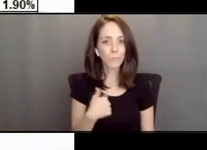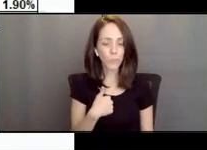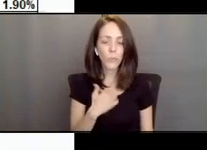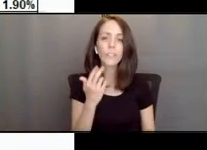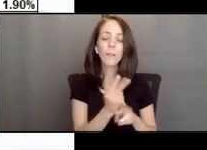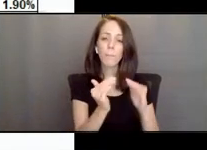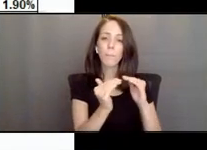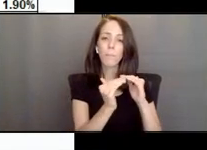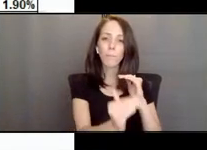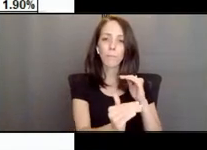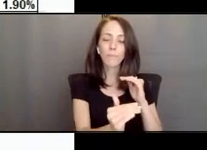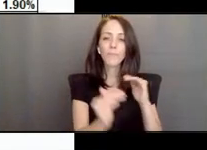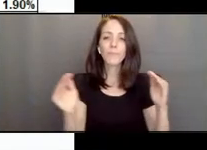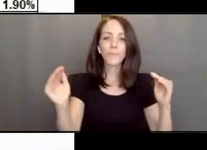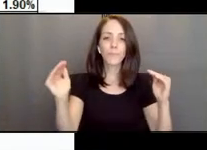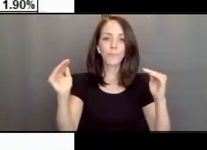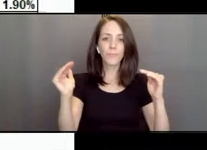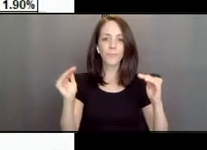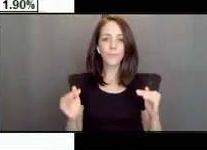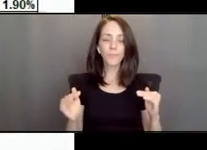So this is a more